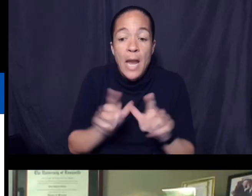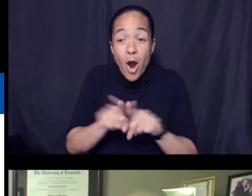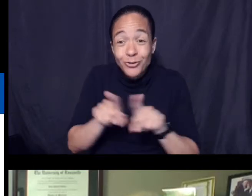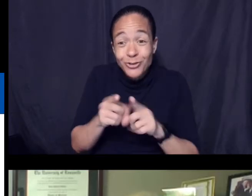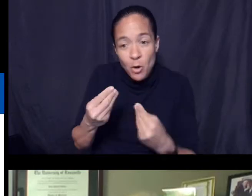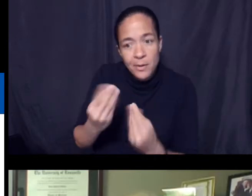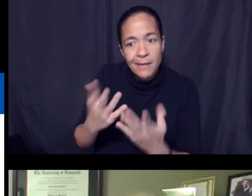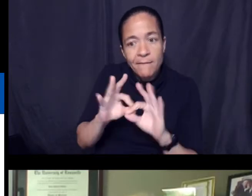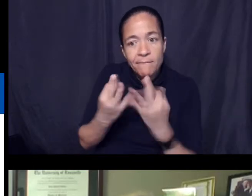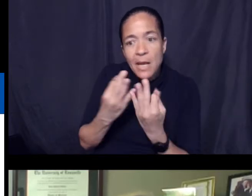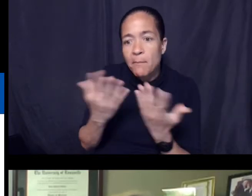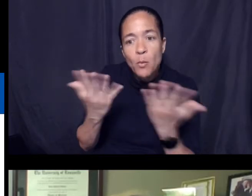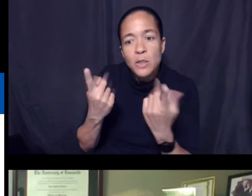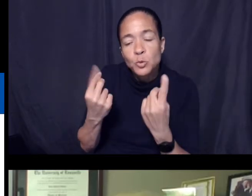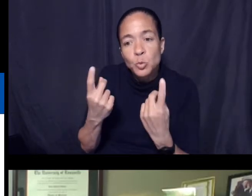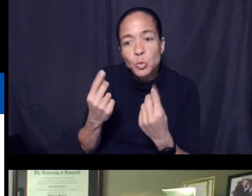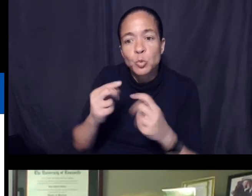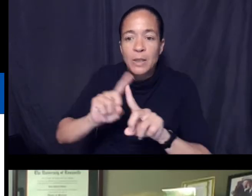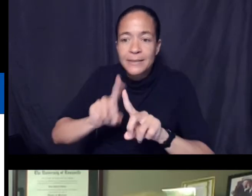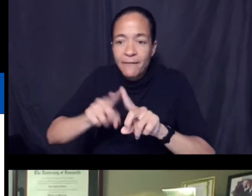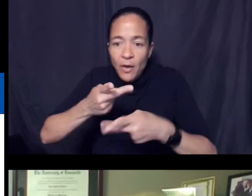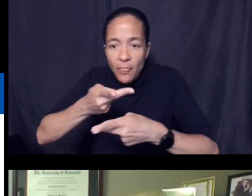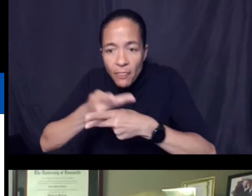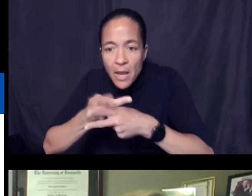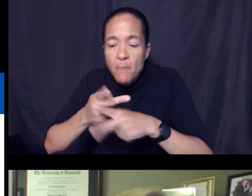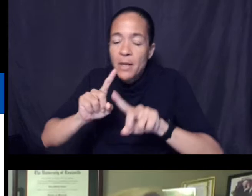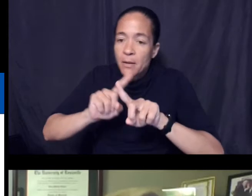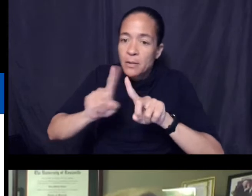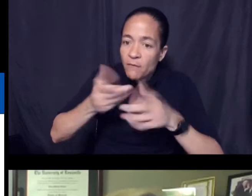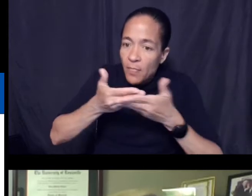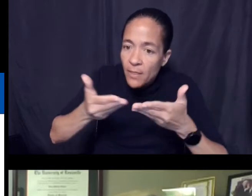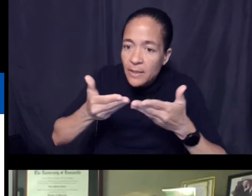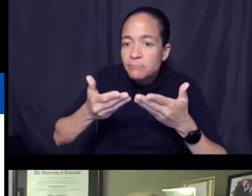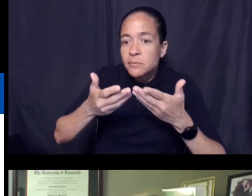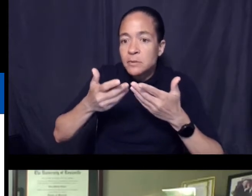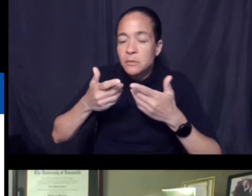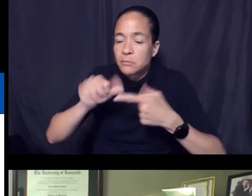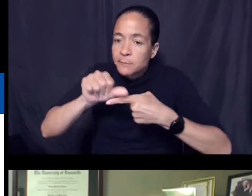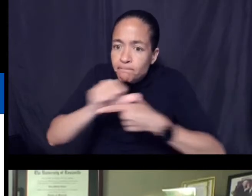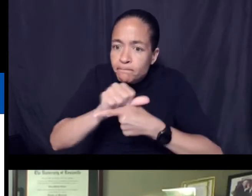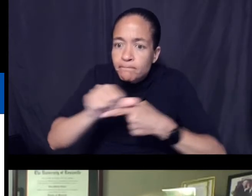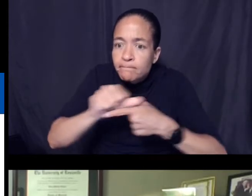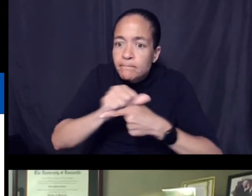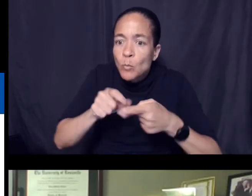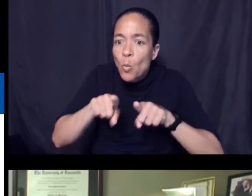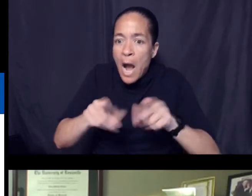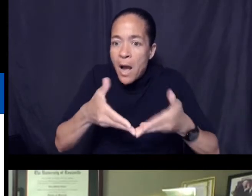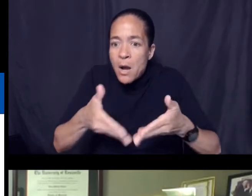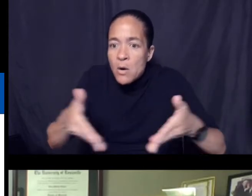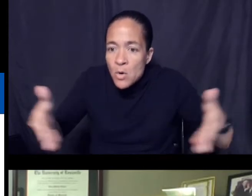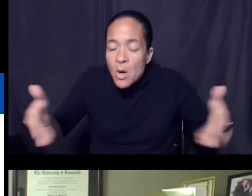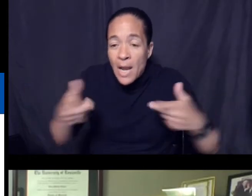things to do, whether they be therapies or things to work on. So oftentimes that's easiest when they're in their own